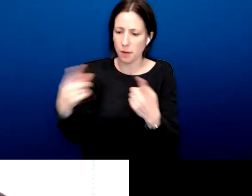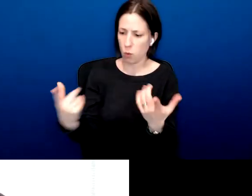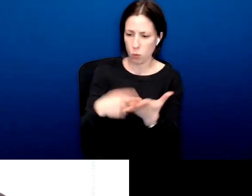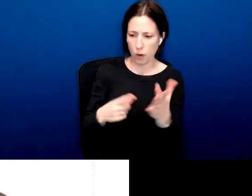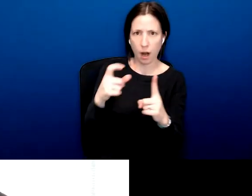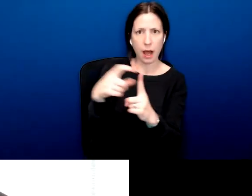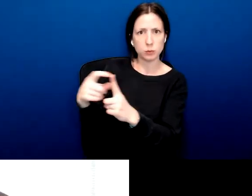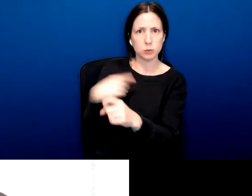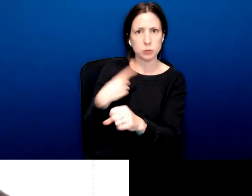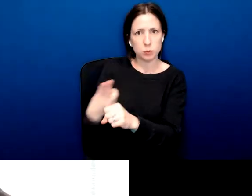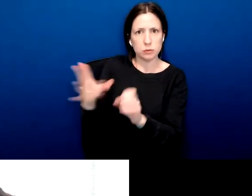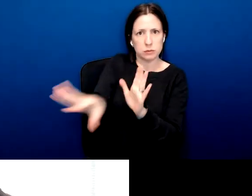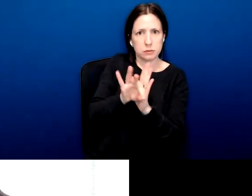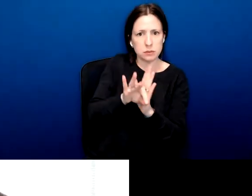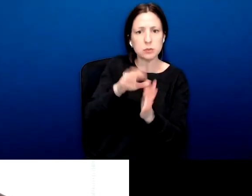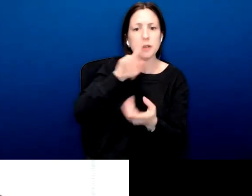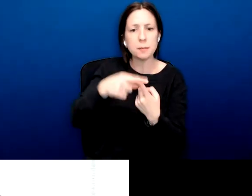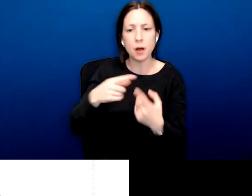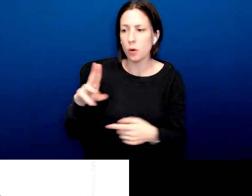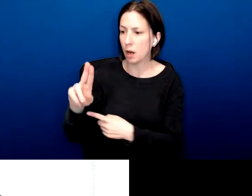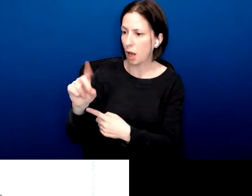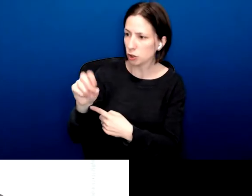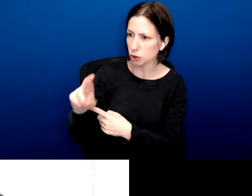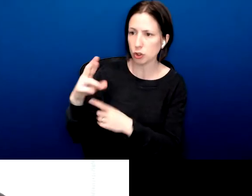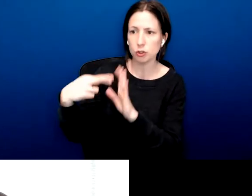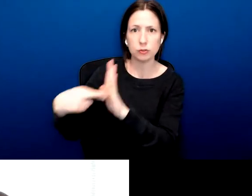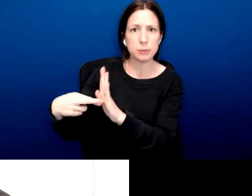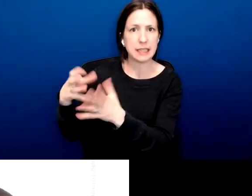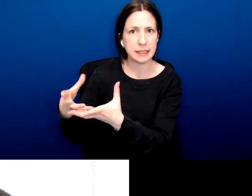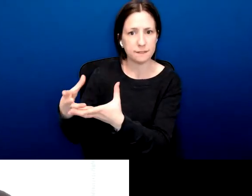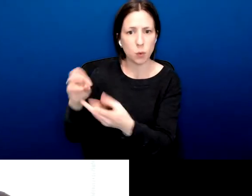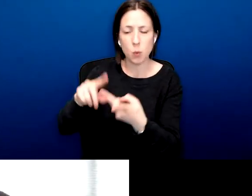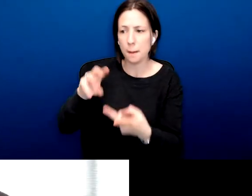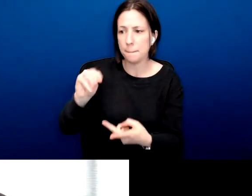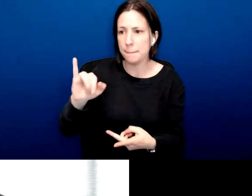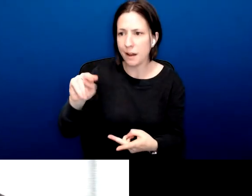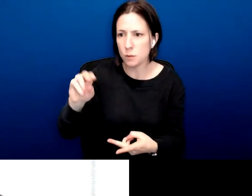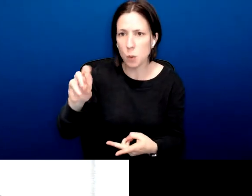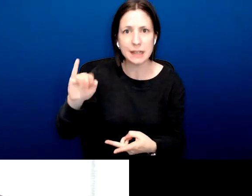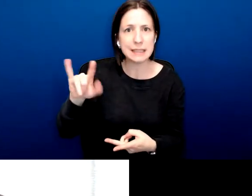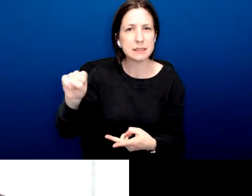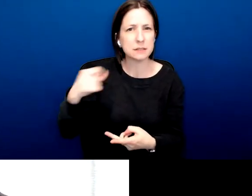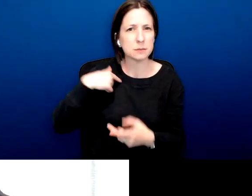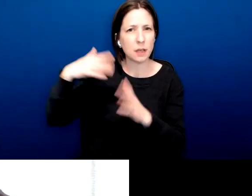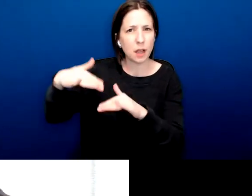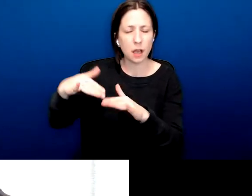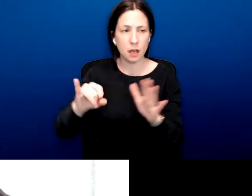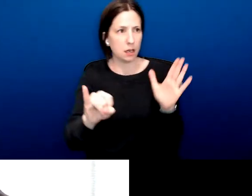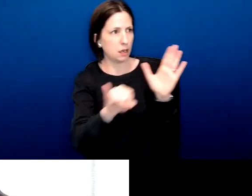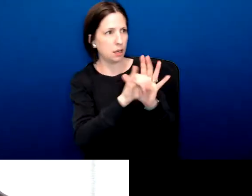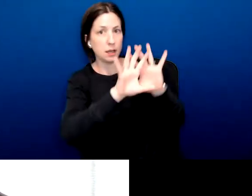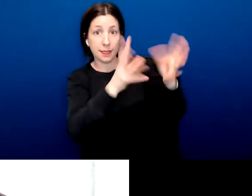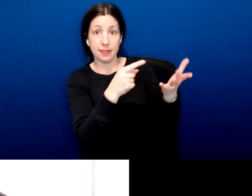right? So when we're talking about underrepresented, and when we're talking about, you know, minorities, we're not highlighting the systems that are